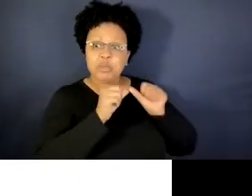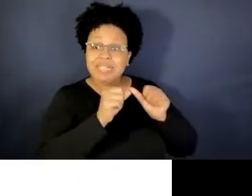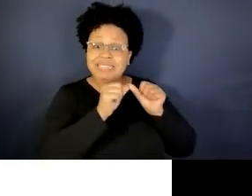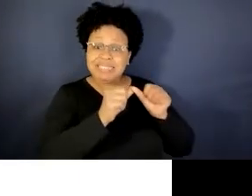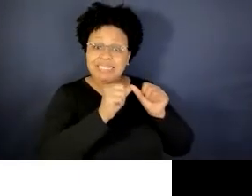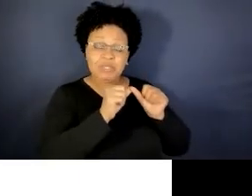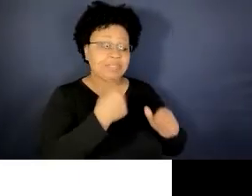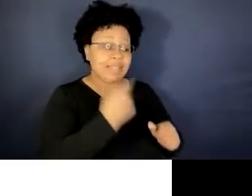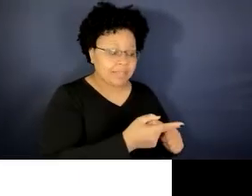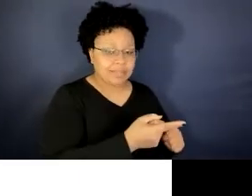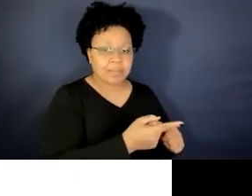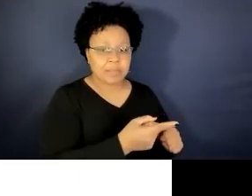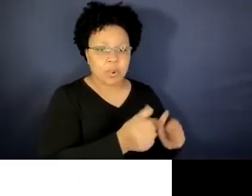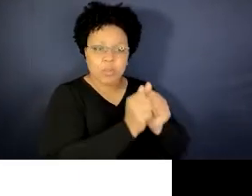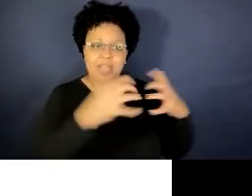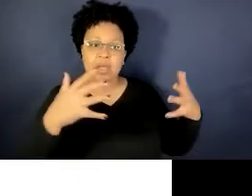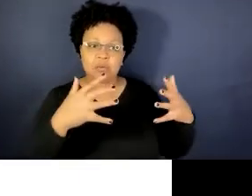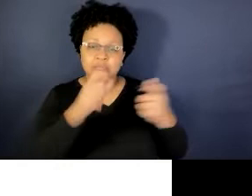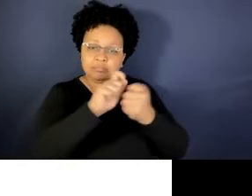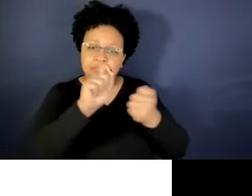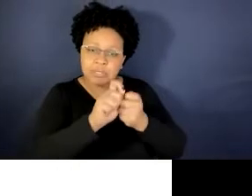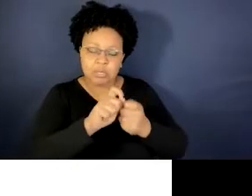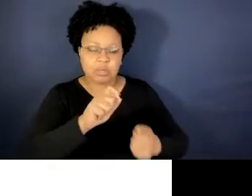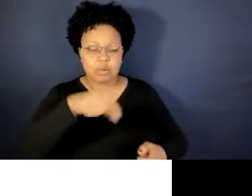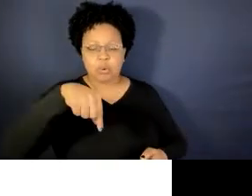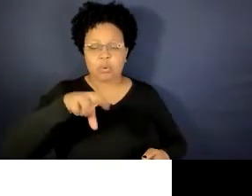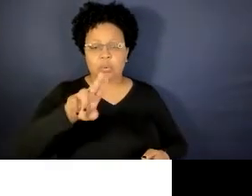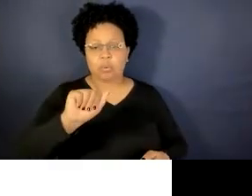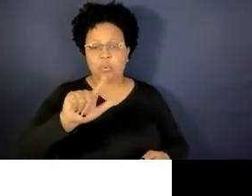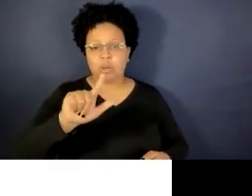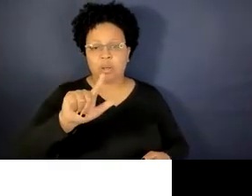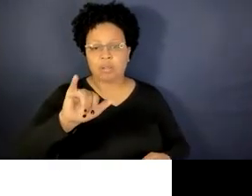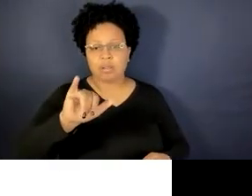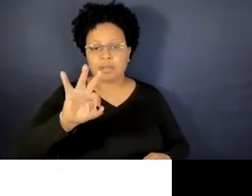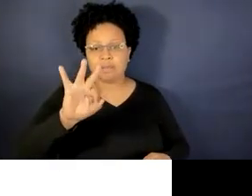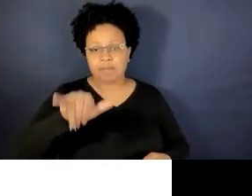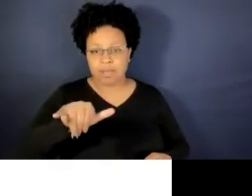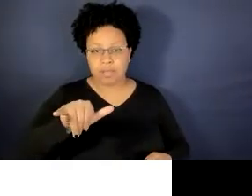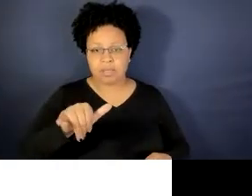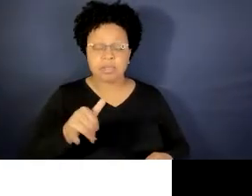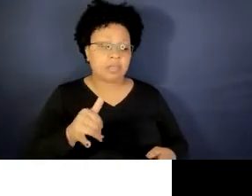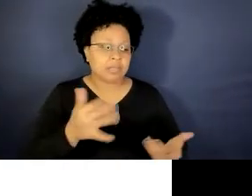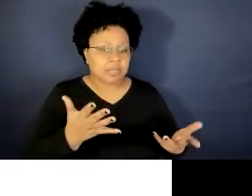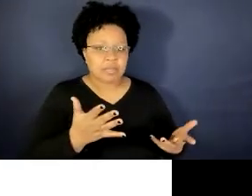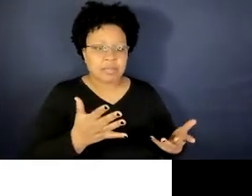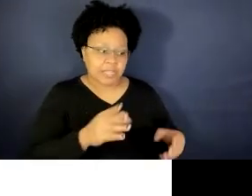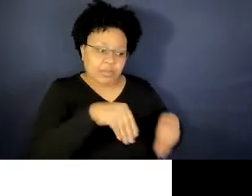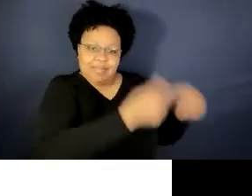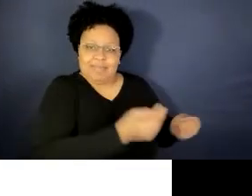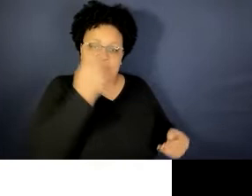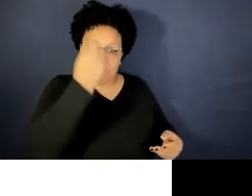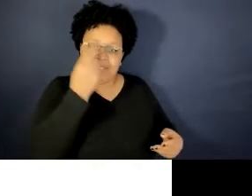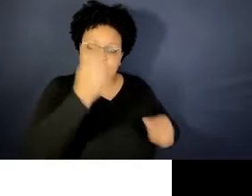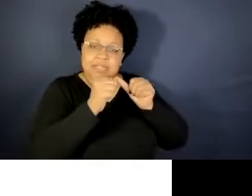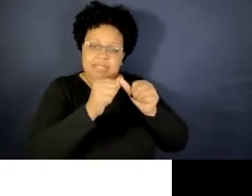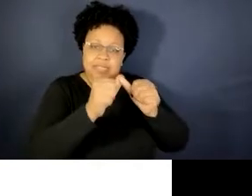without qualifying it. Because if you qualify it, then you give them reasons to continue on. But